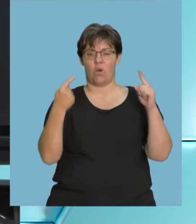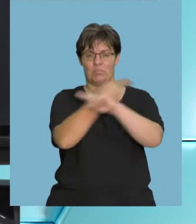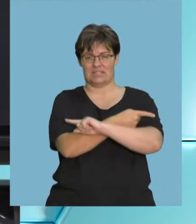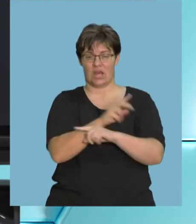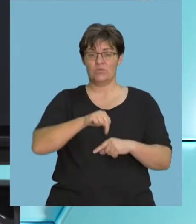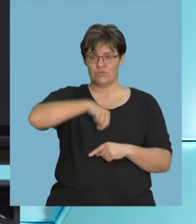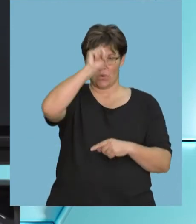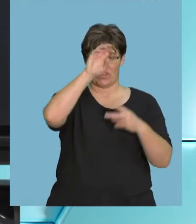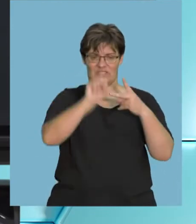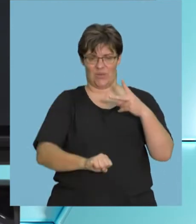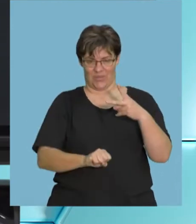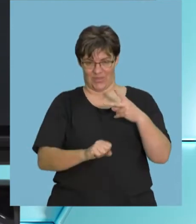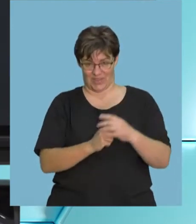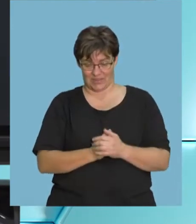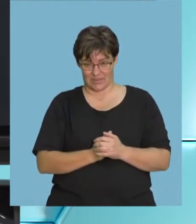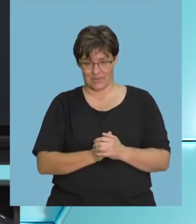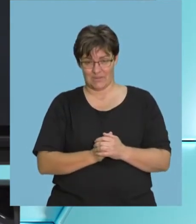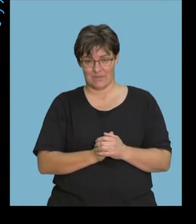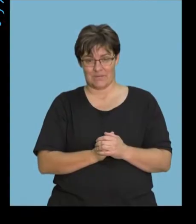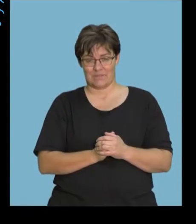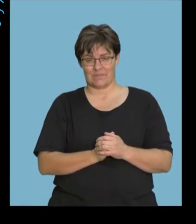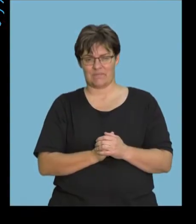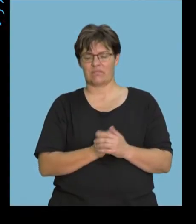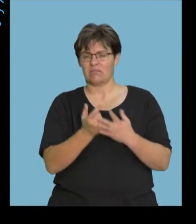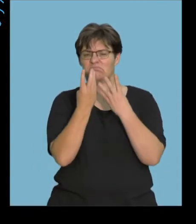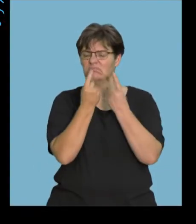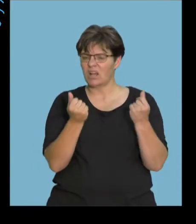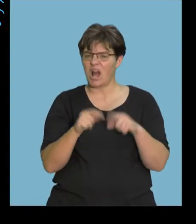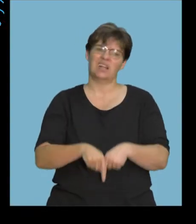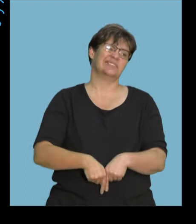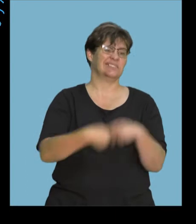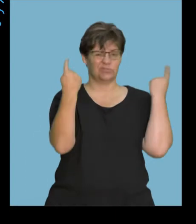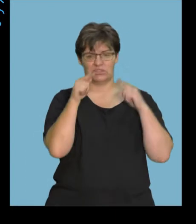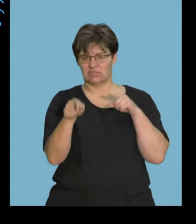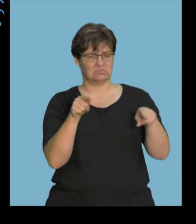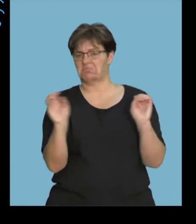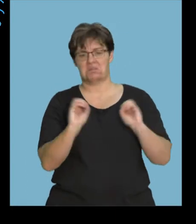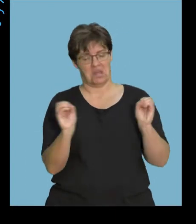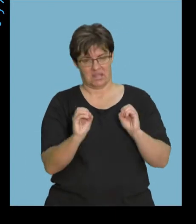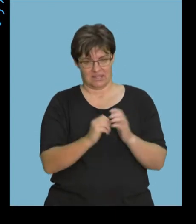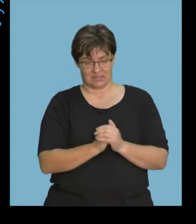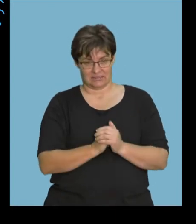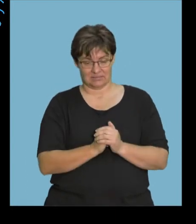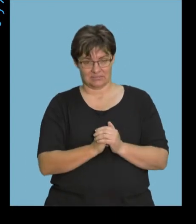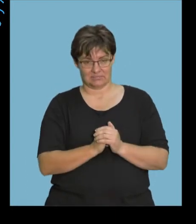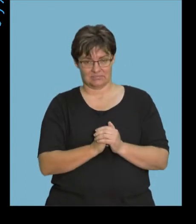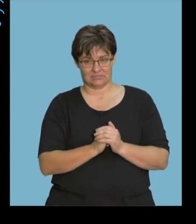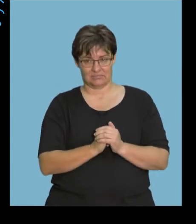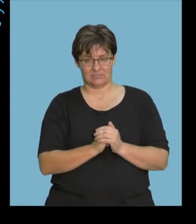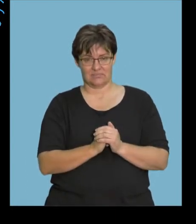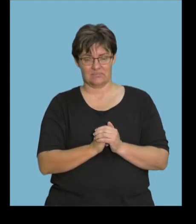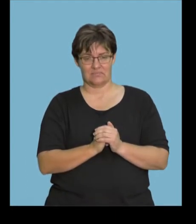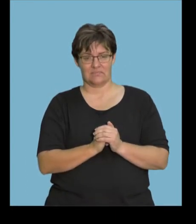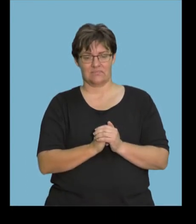poles, which is the north as well as the south. Right. So the material does not appear different at the poles. That's an observation about